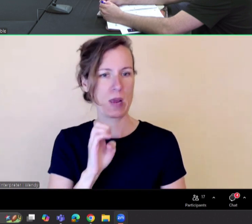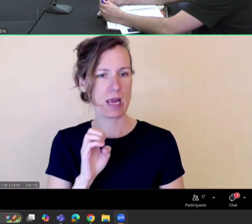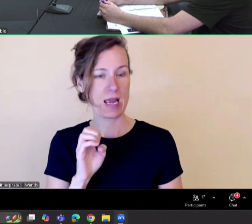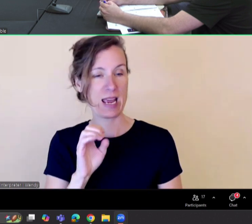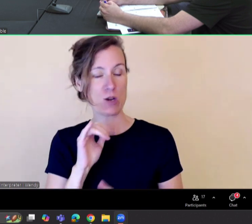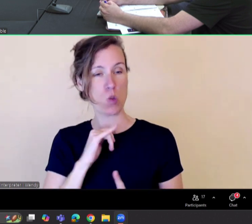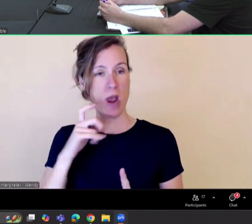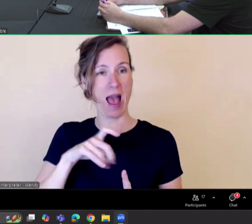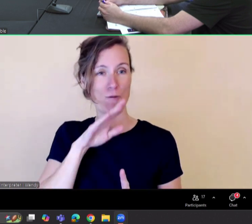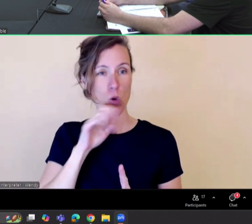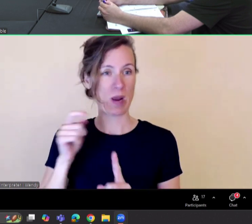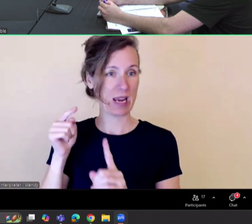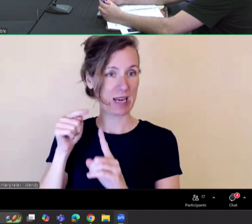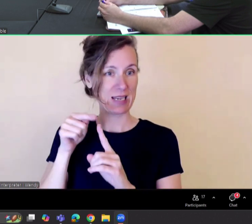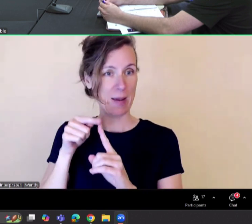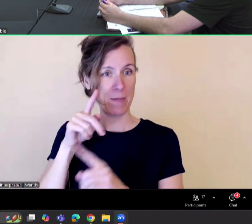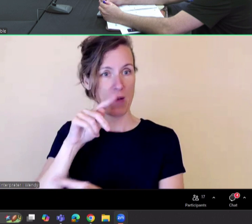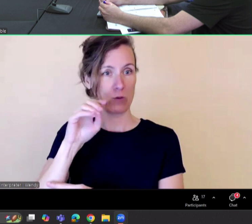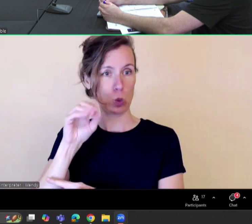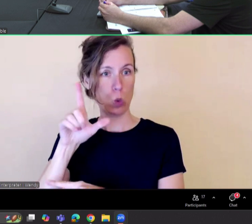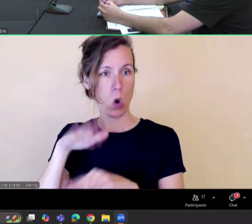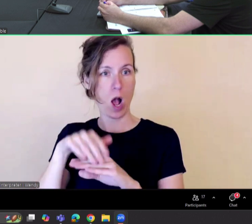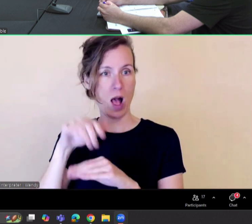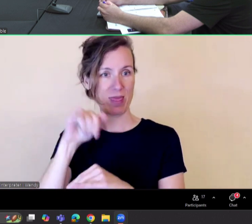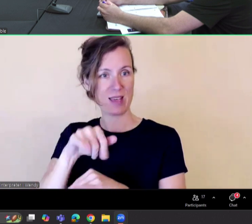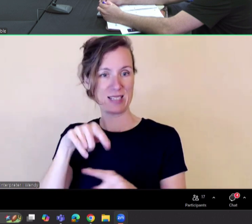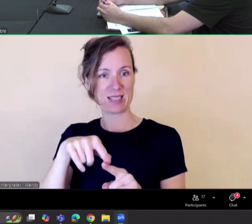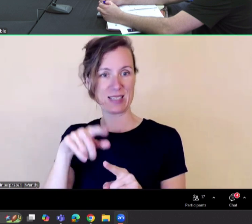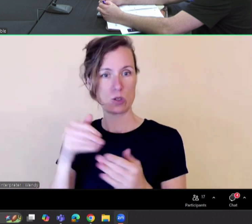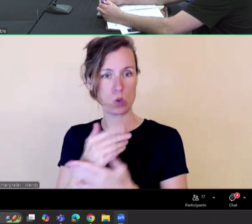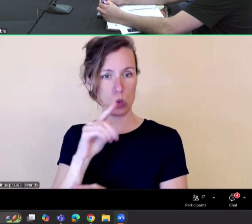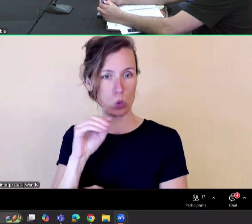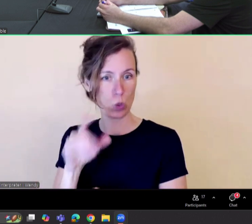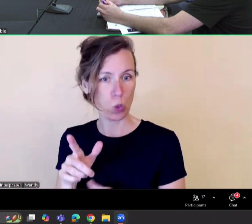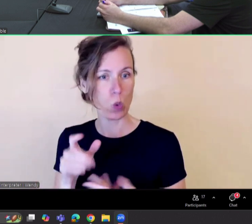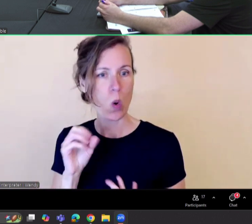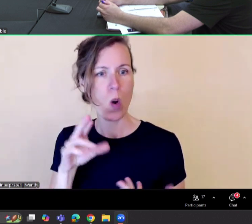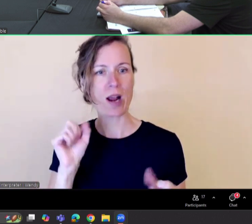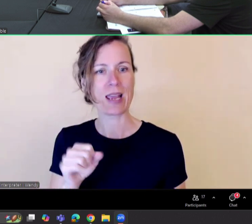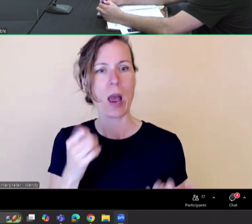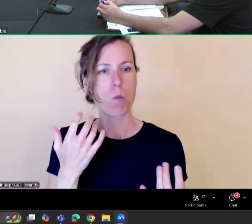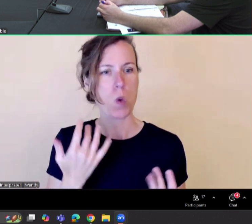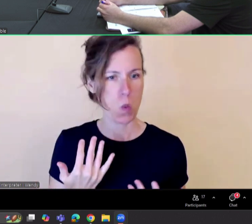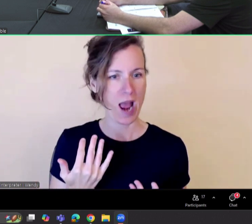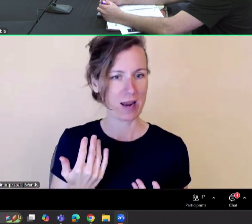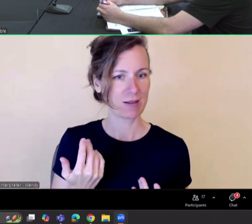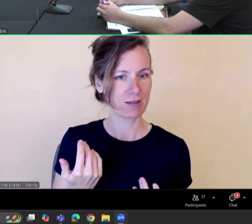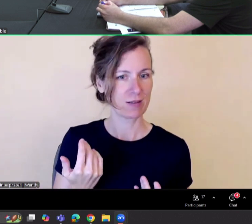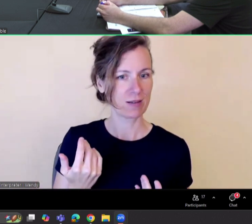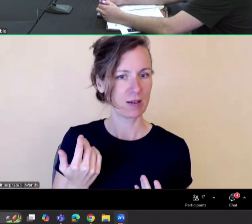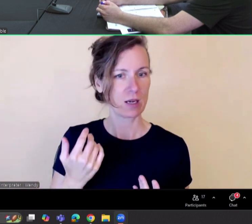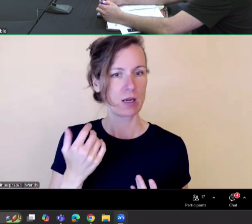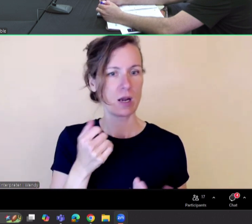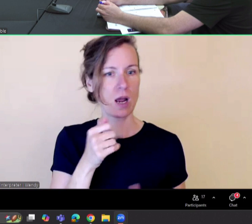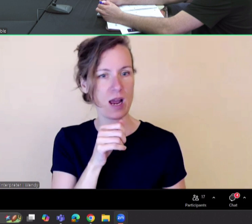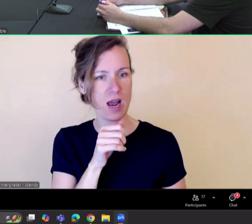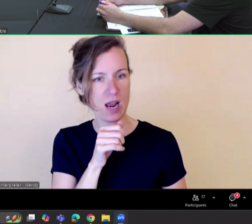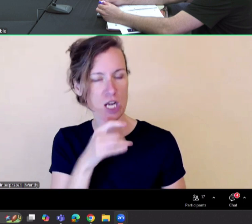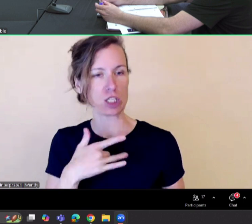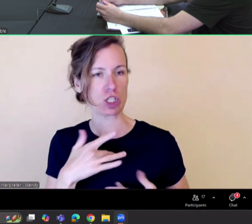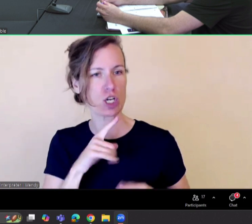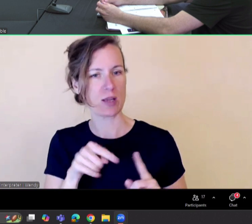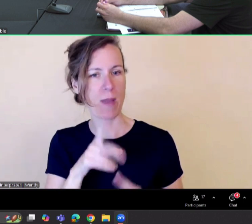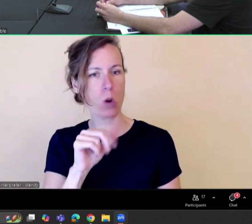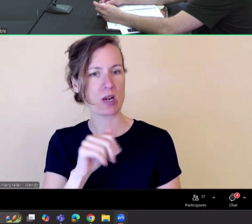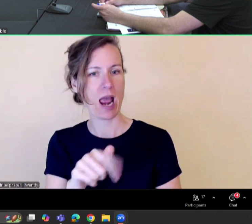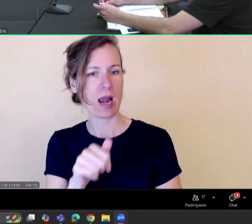I don't like the idea of a big sign at Cheverly that says "Smile, you're on camera." Had that living in DC with all the cameras